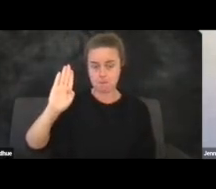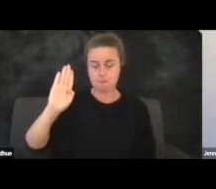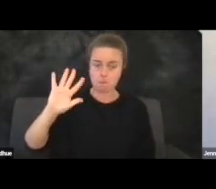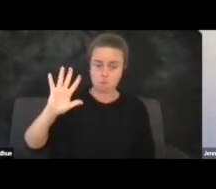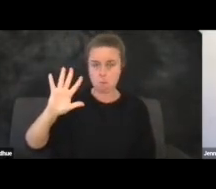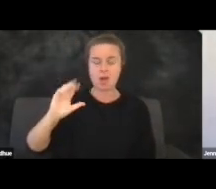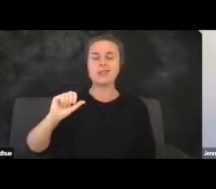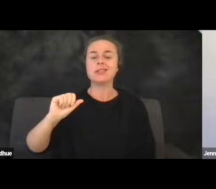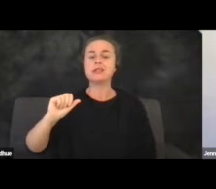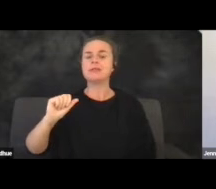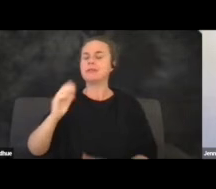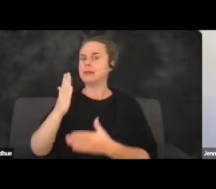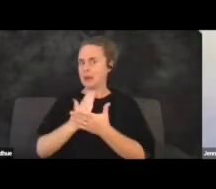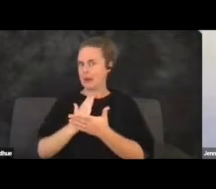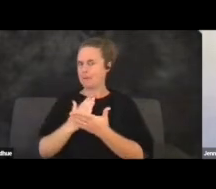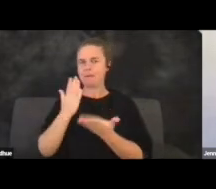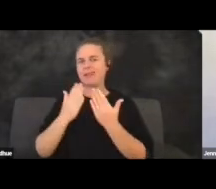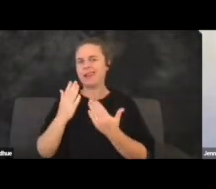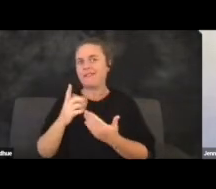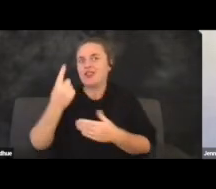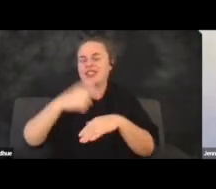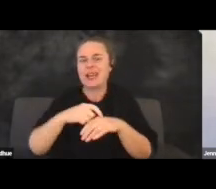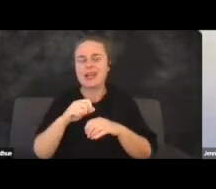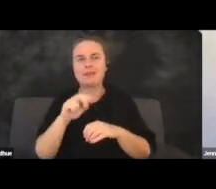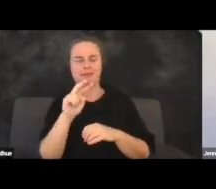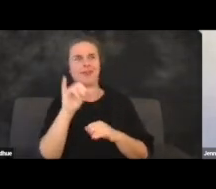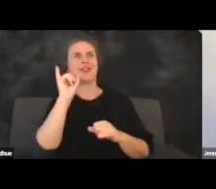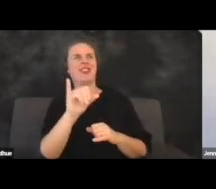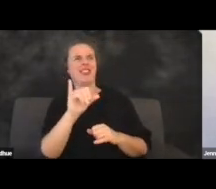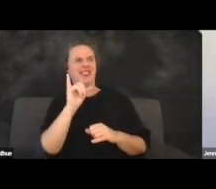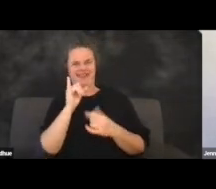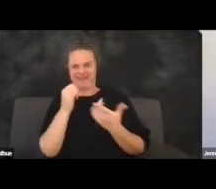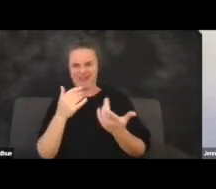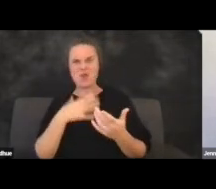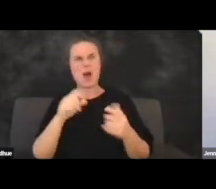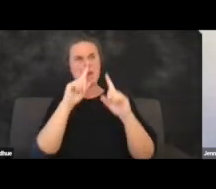So for some of you, this might be the first time that you're seeing the whiteboard. I'm not sure.